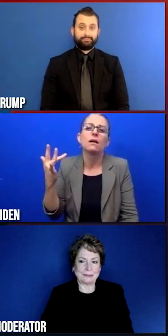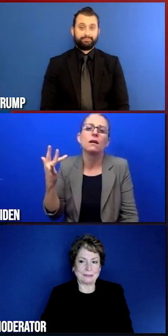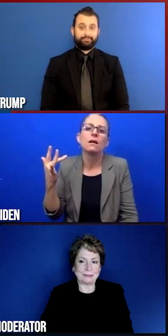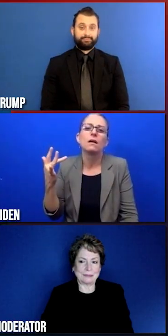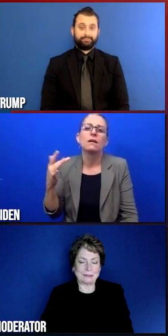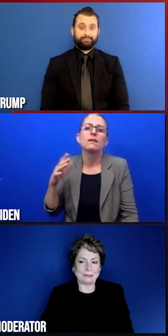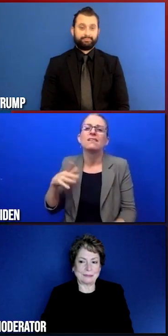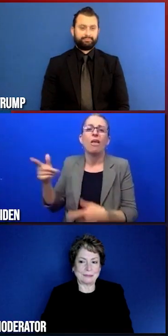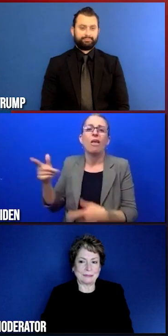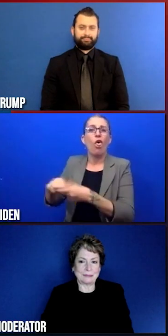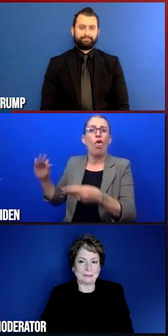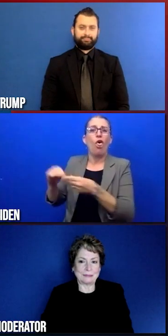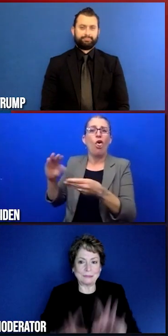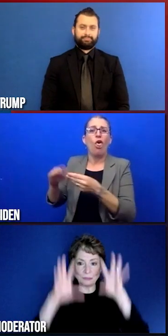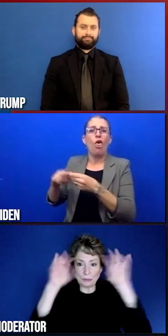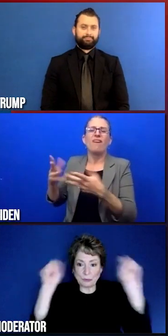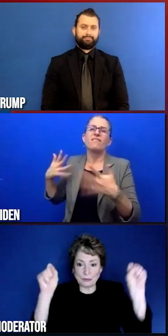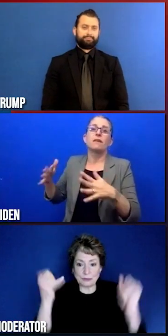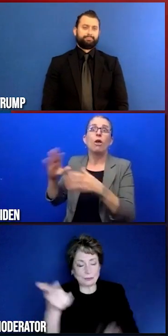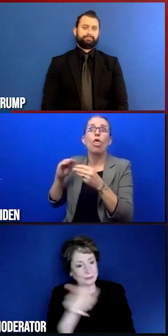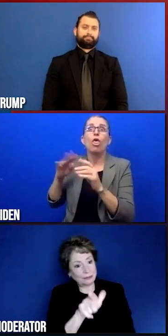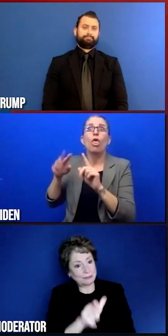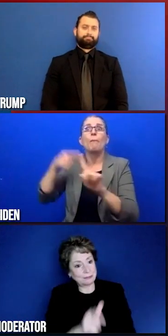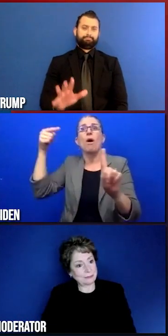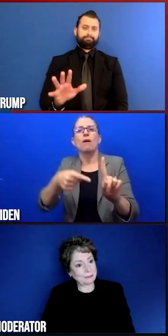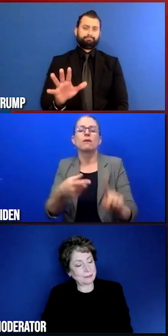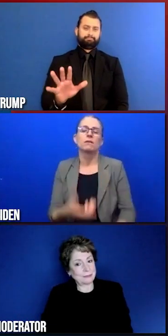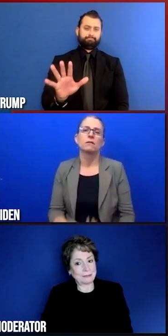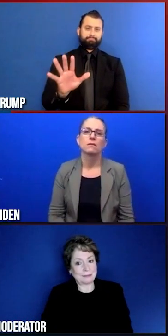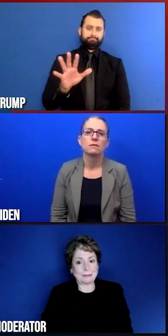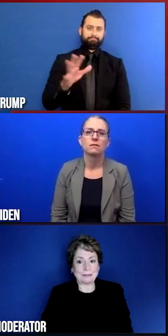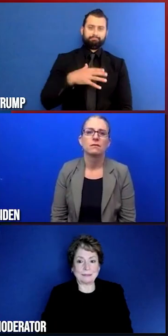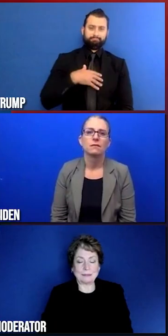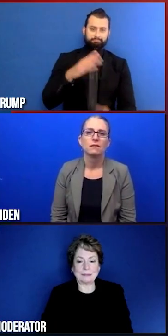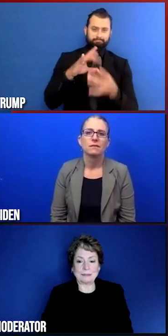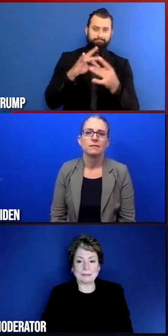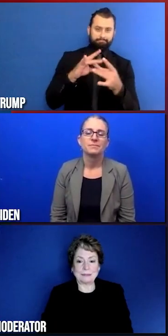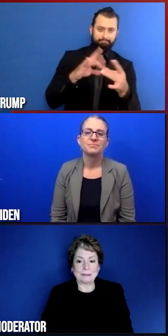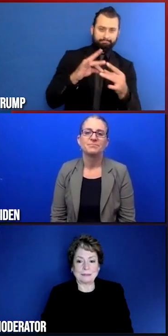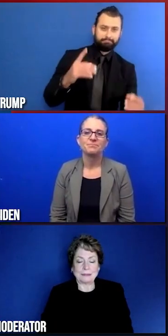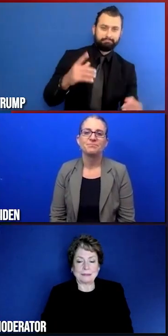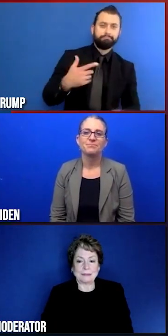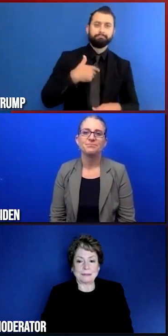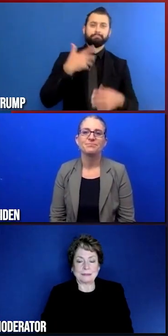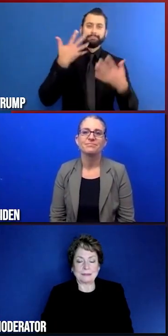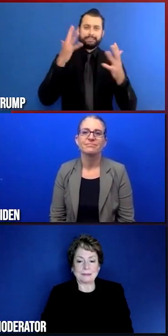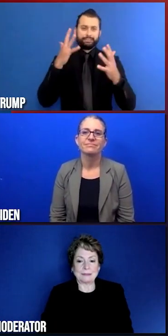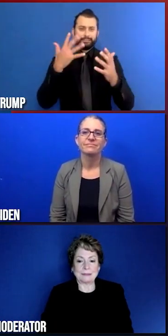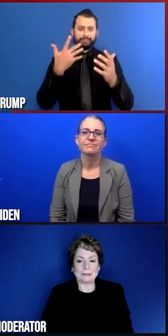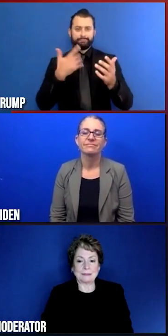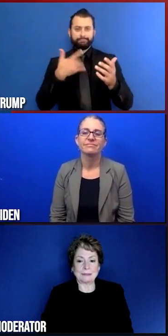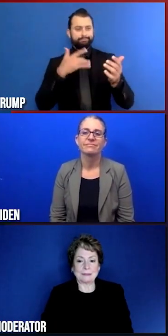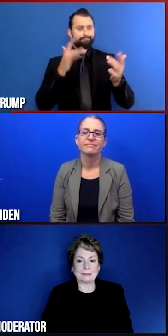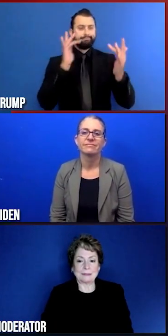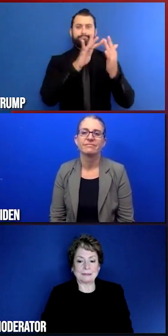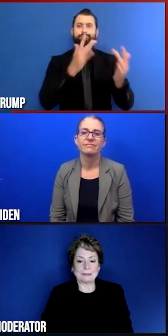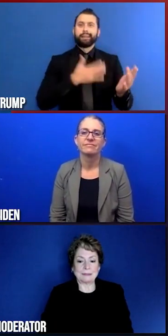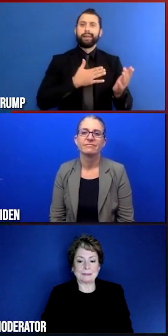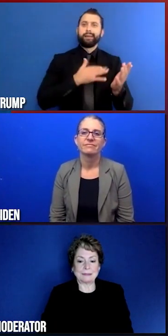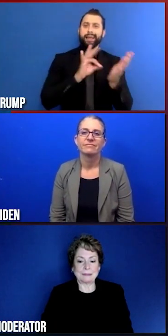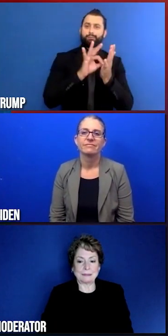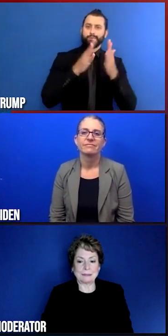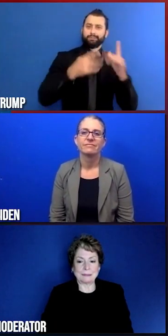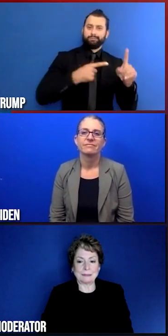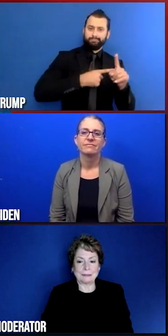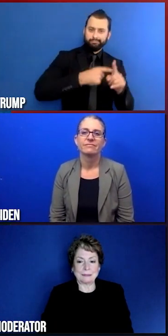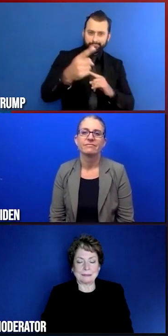of all, I called my accountants under audit. I'm going to release them as soon as we can. I want to do it, and it'll show how